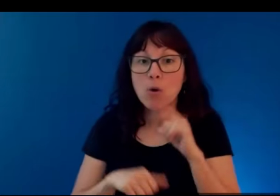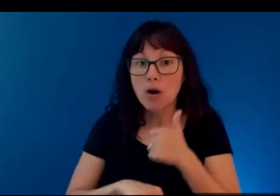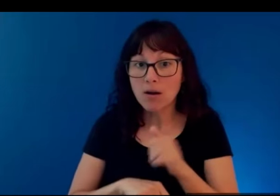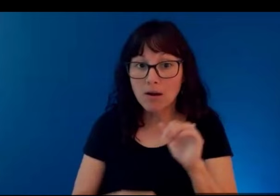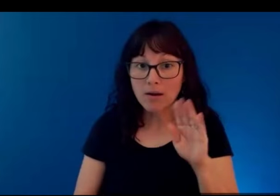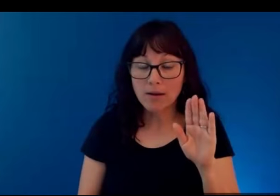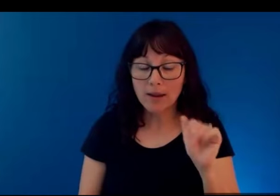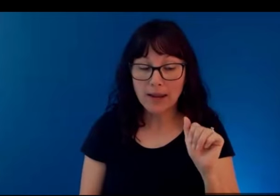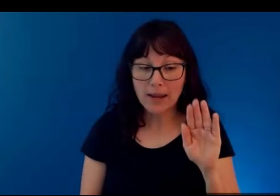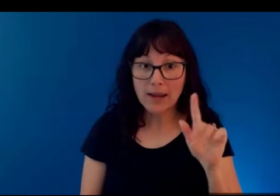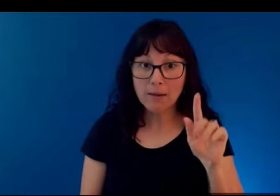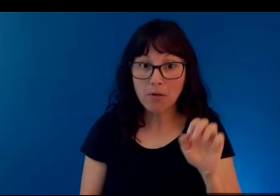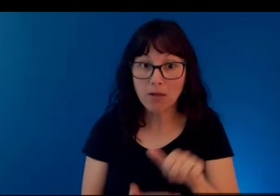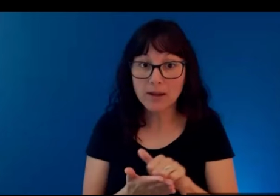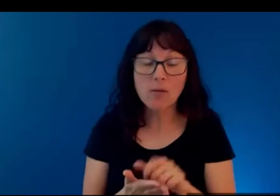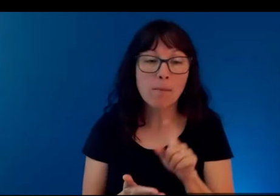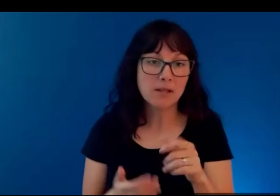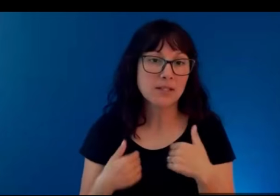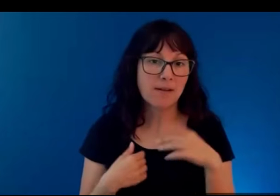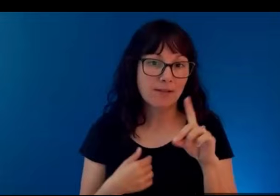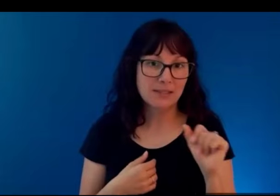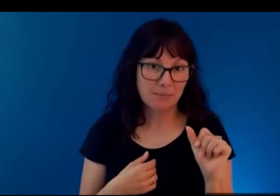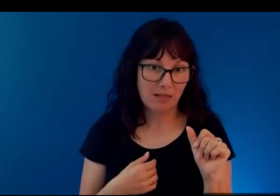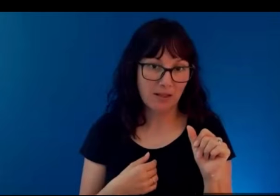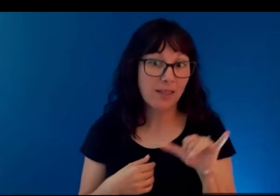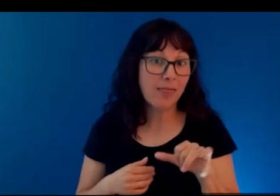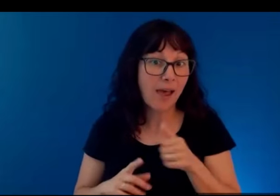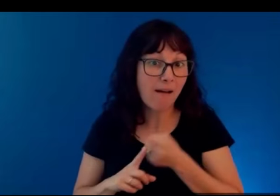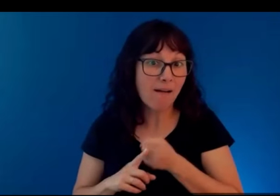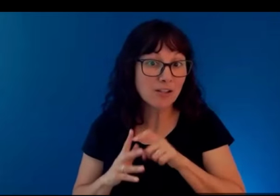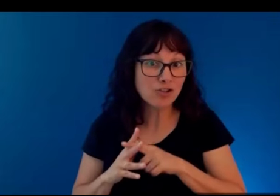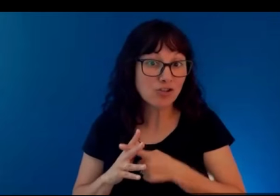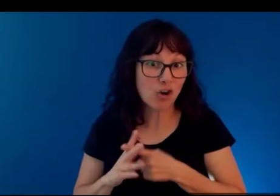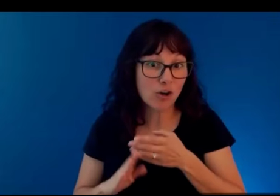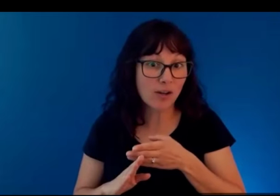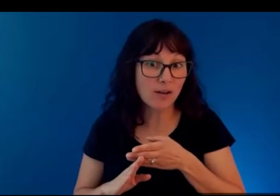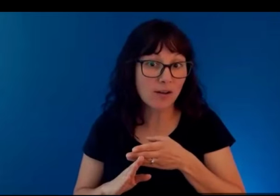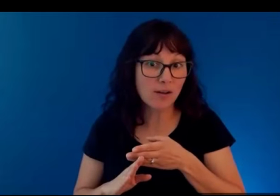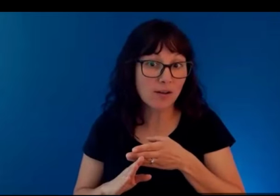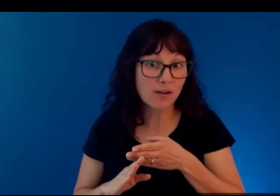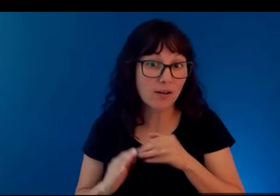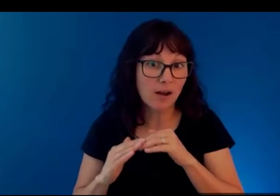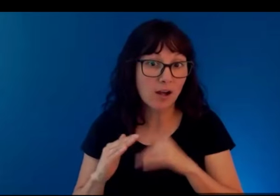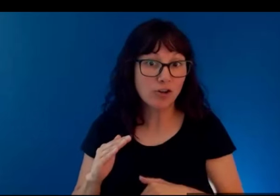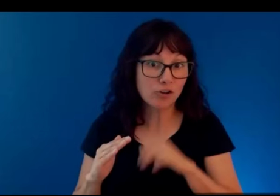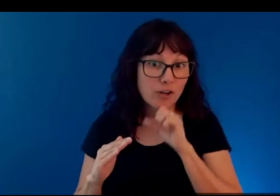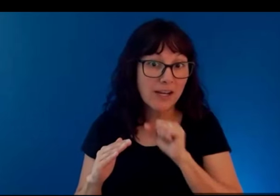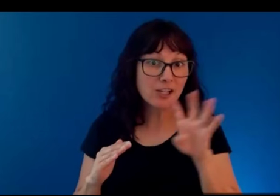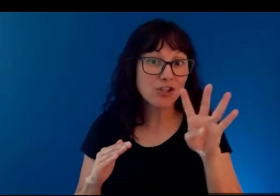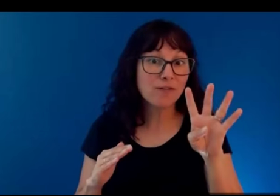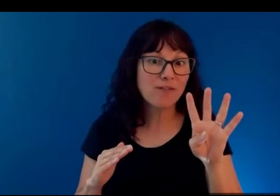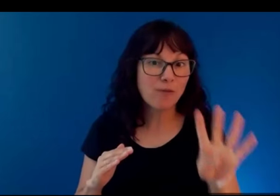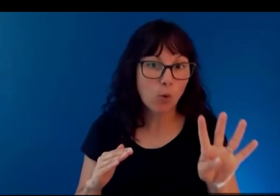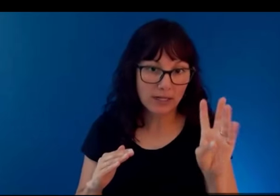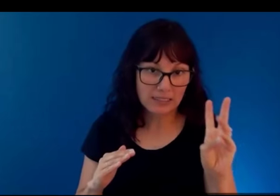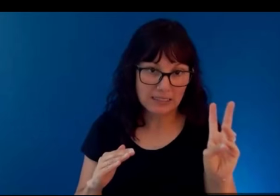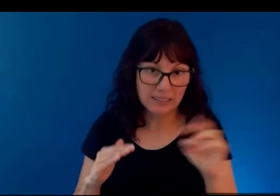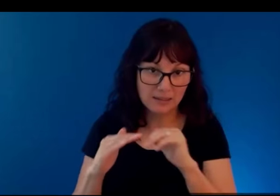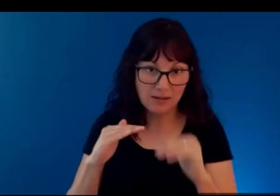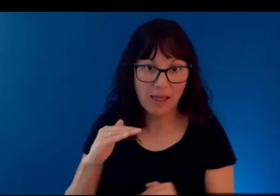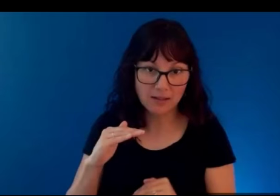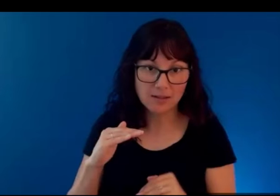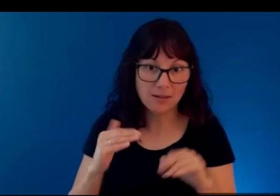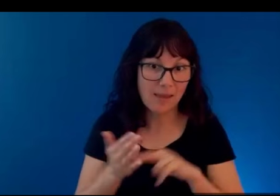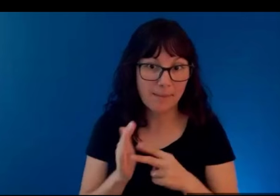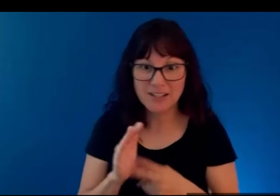ABLE account, you must have a disability that started before age 46. That means a